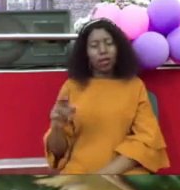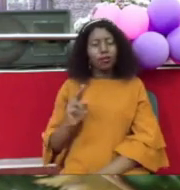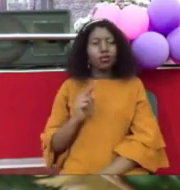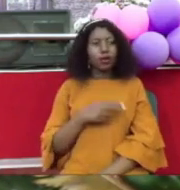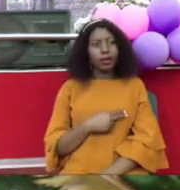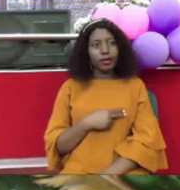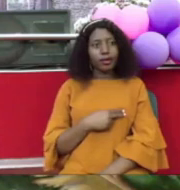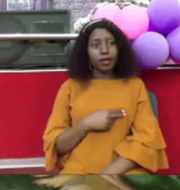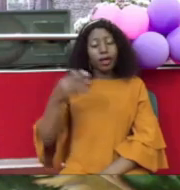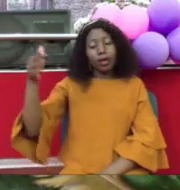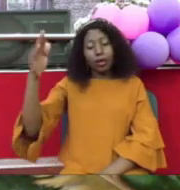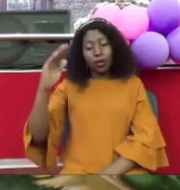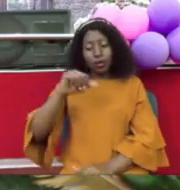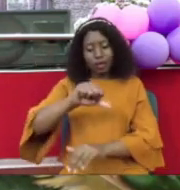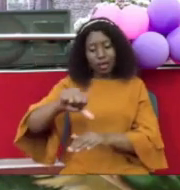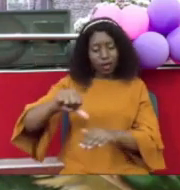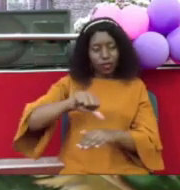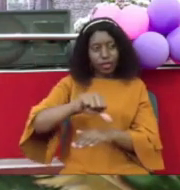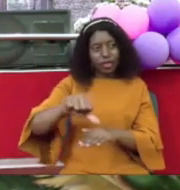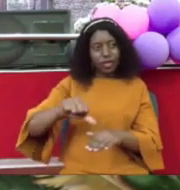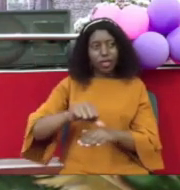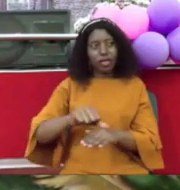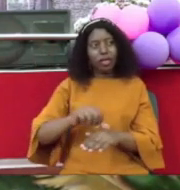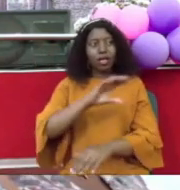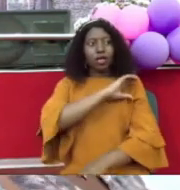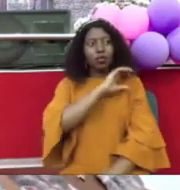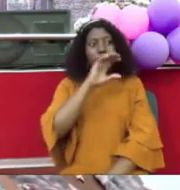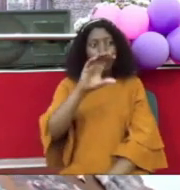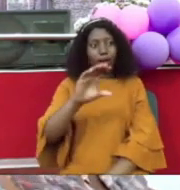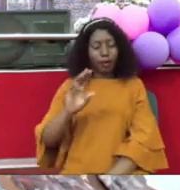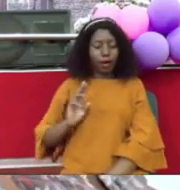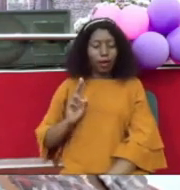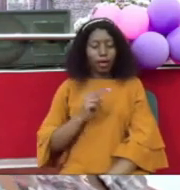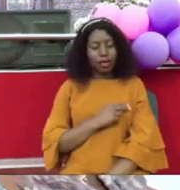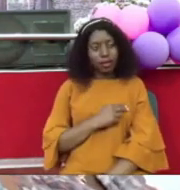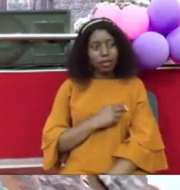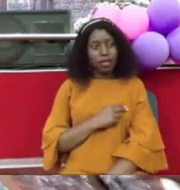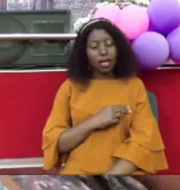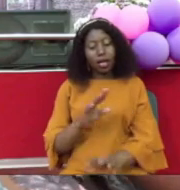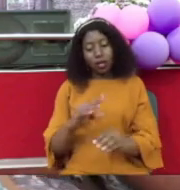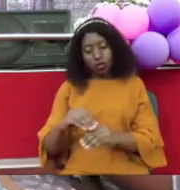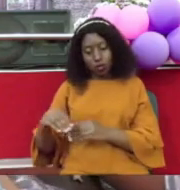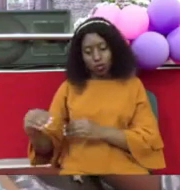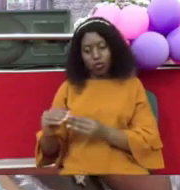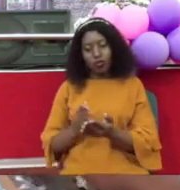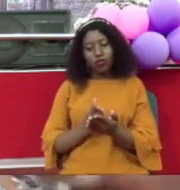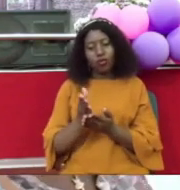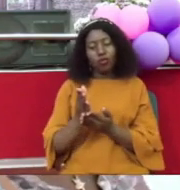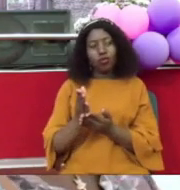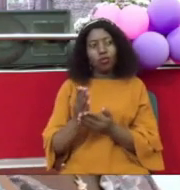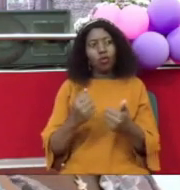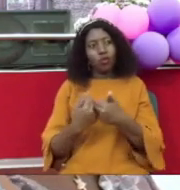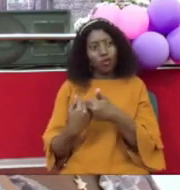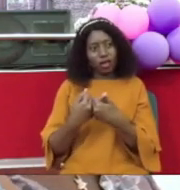God's anointing. Na upako wa Mungu. Will empower us. Itakutia nguvu. To move through those difficult moments.